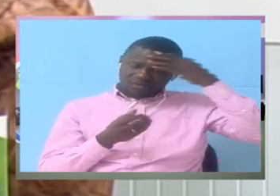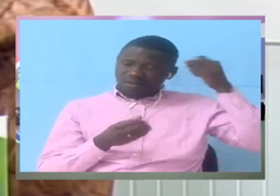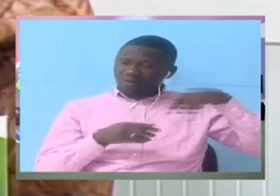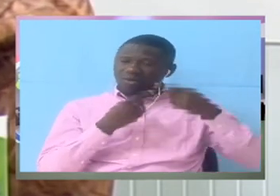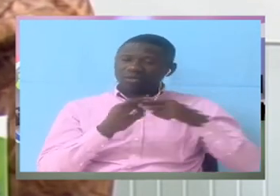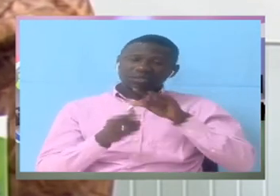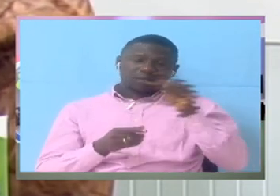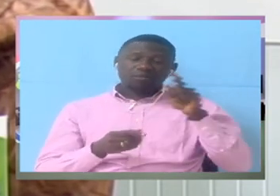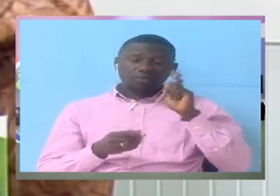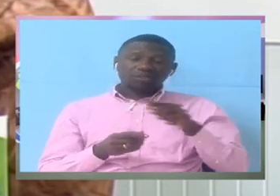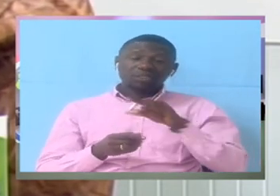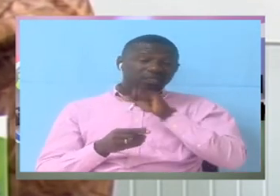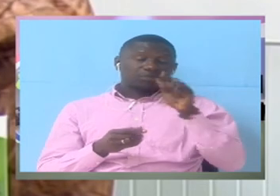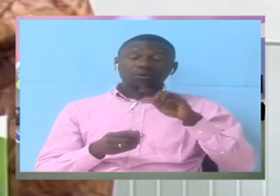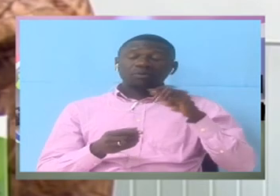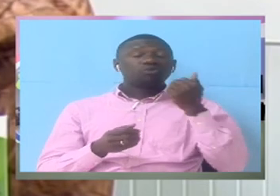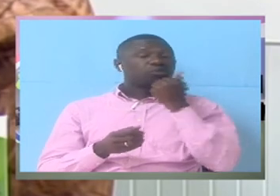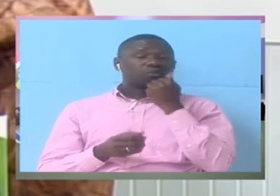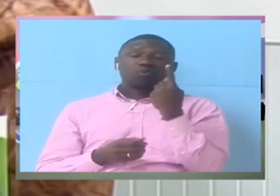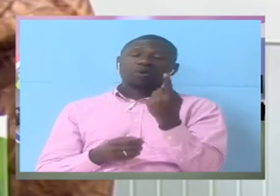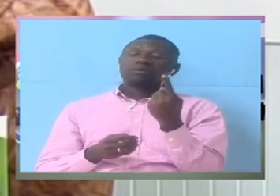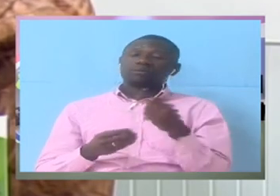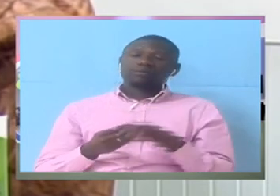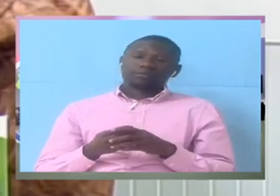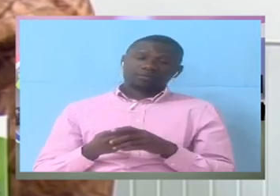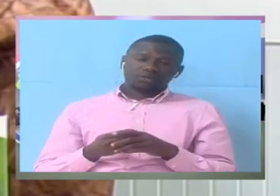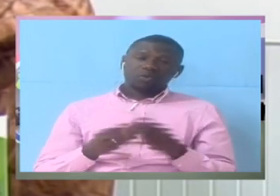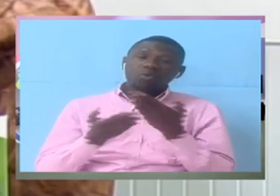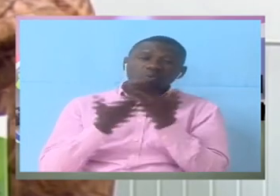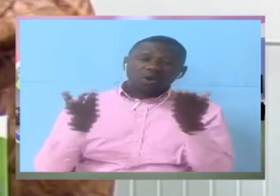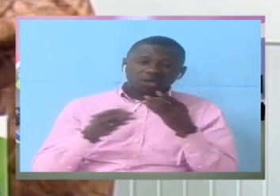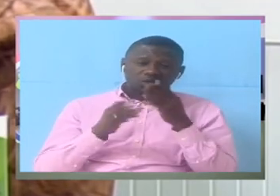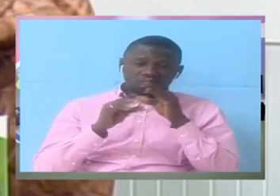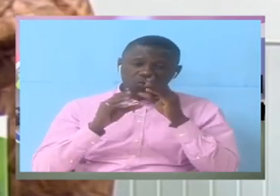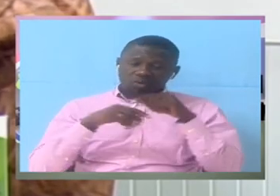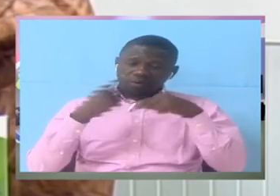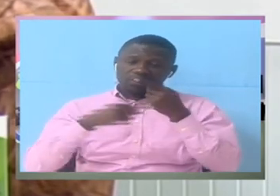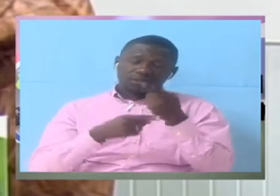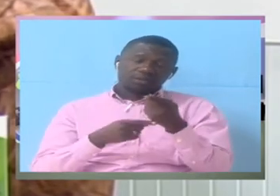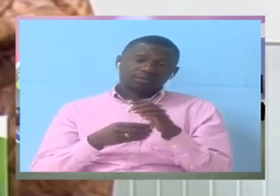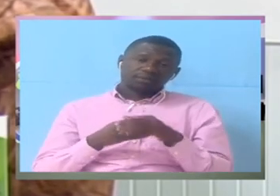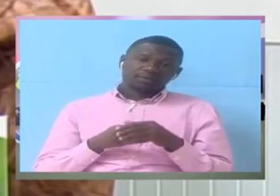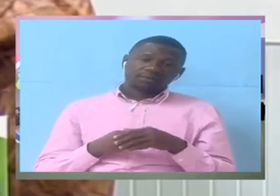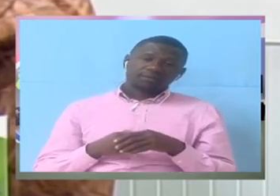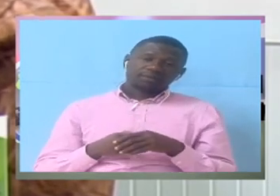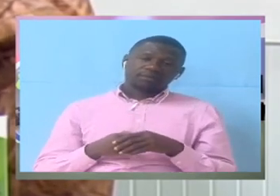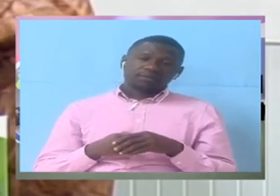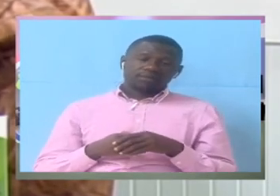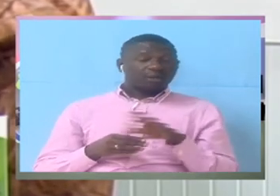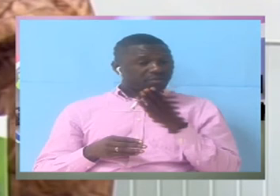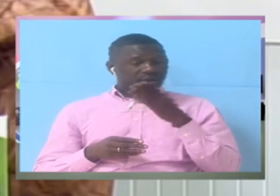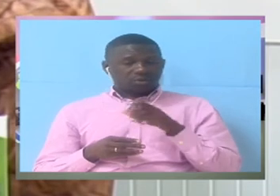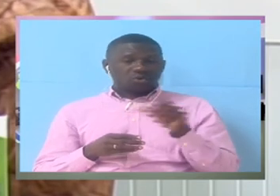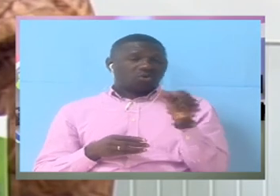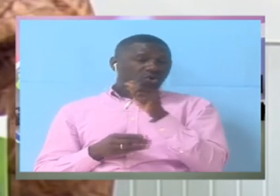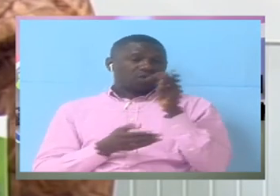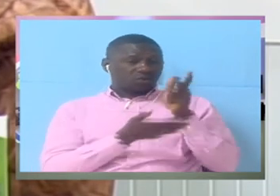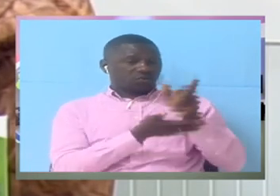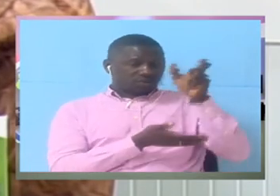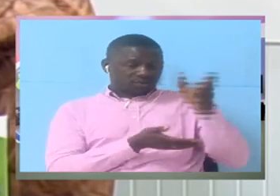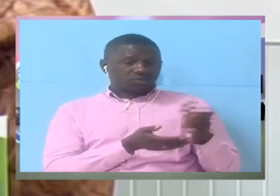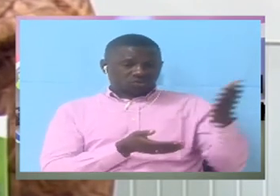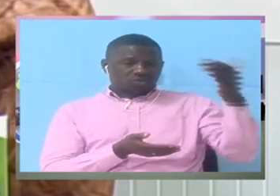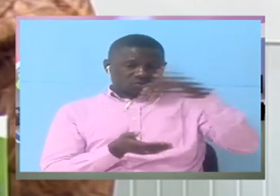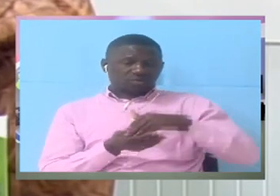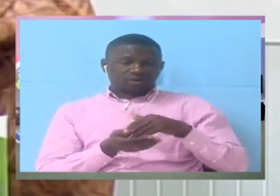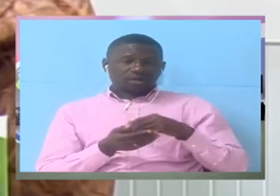number 1. Why do you say that? Na ne ofo maro do mi na jana be har sambo ko mo fal. Maybe someone